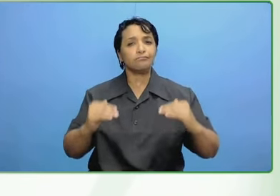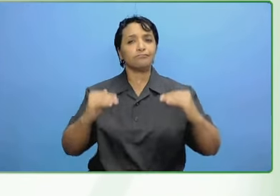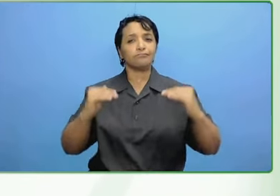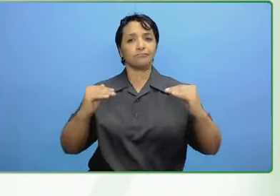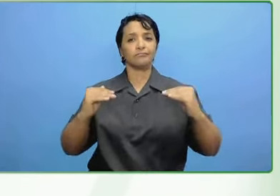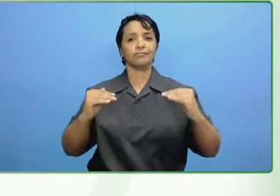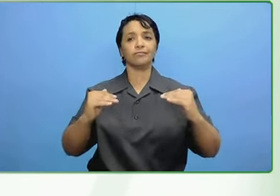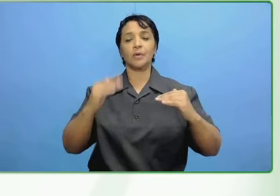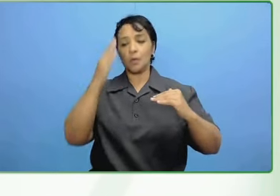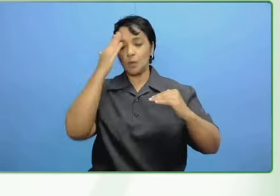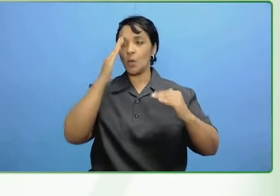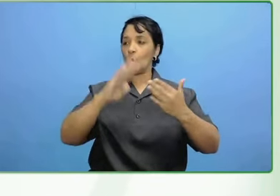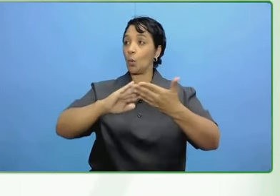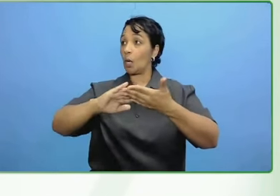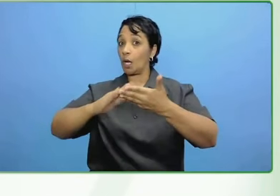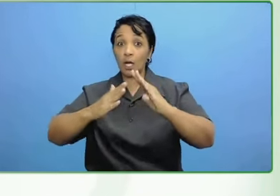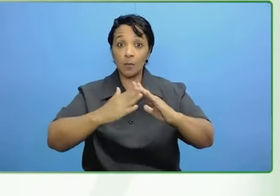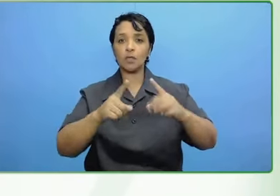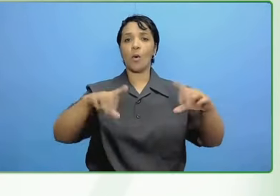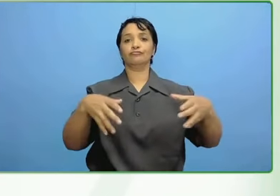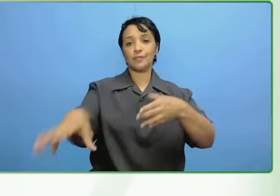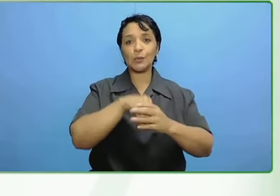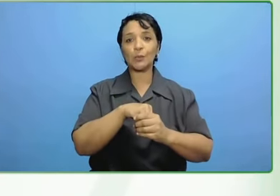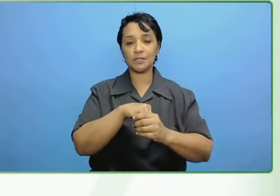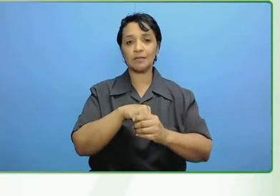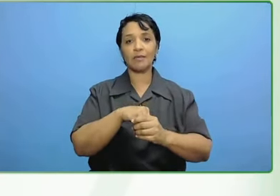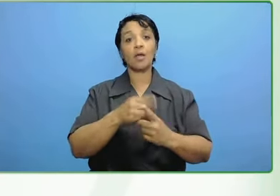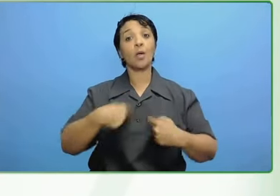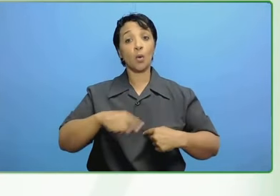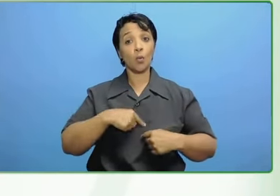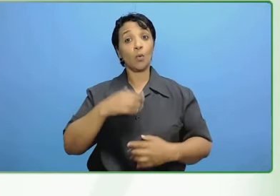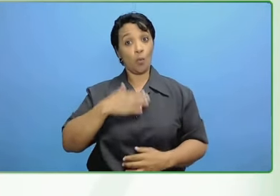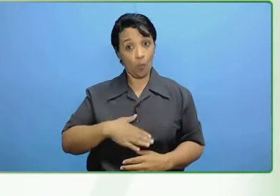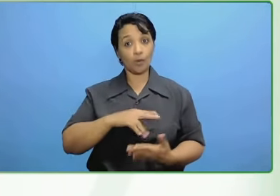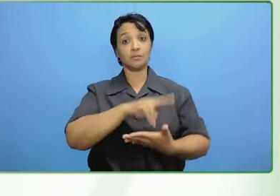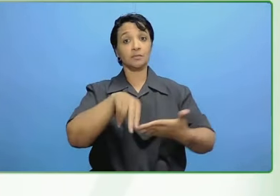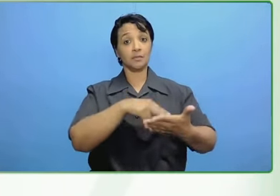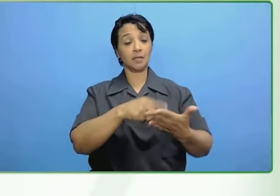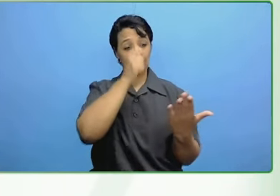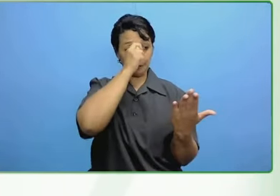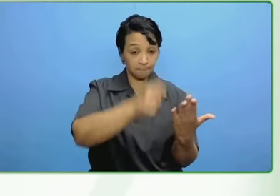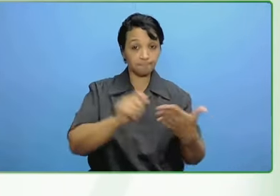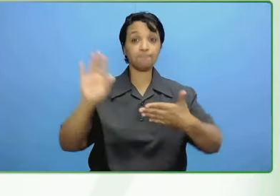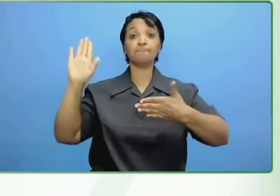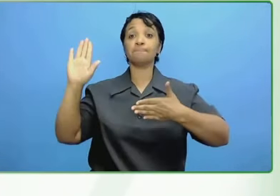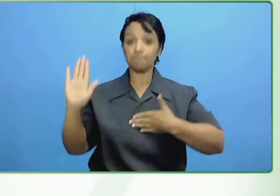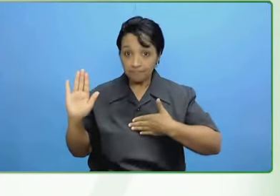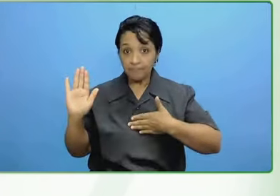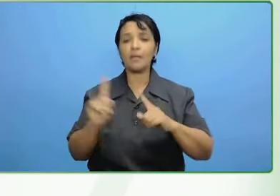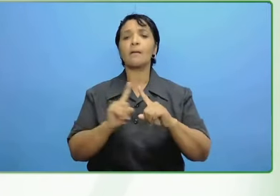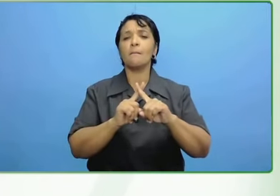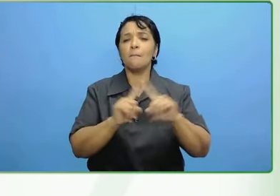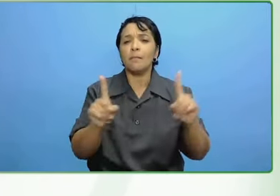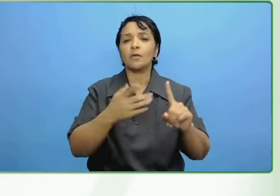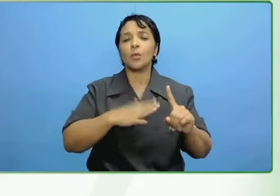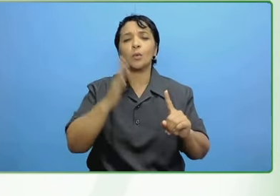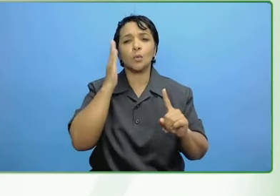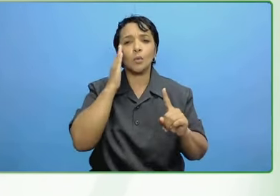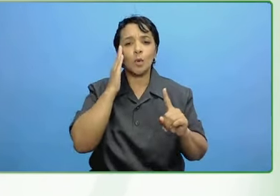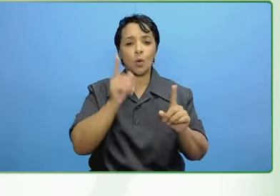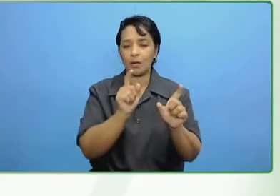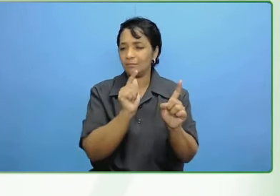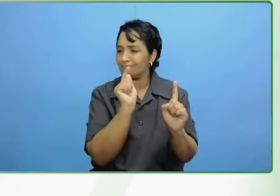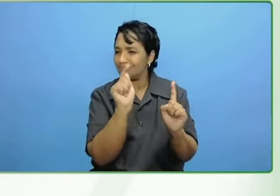so, not just to honour our commitments under the CRPD, but more importantly, to value and support every person